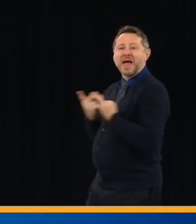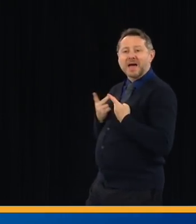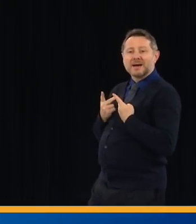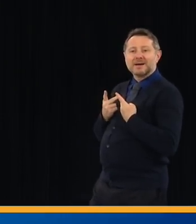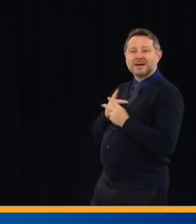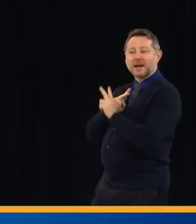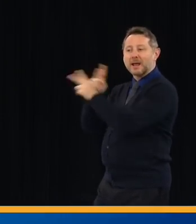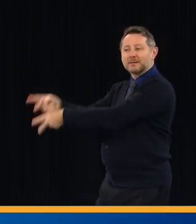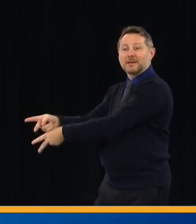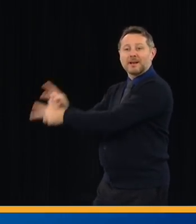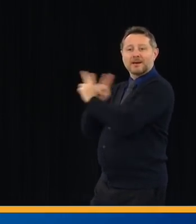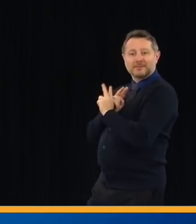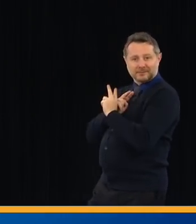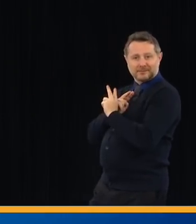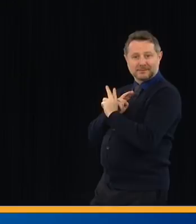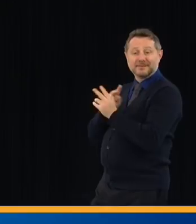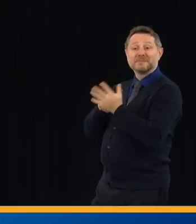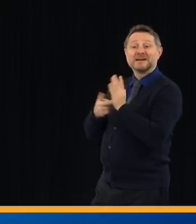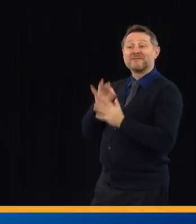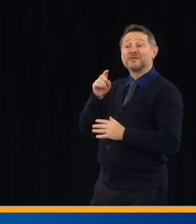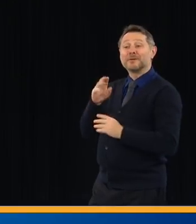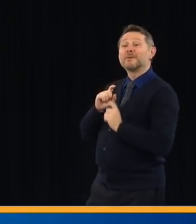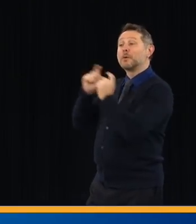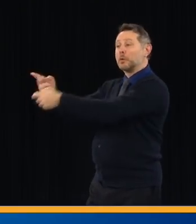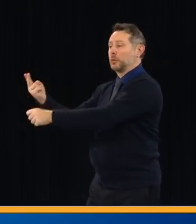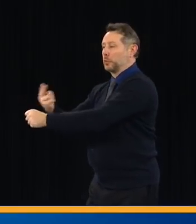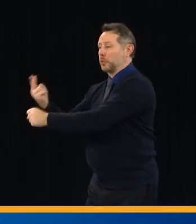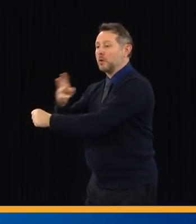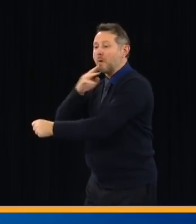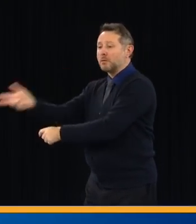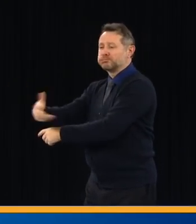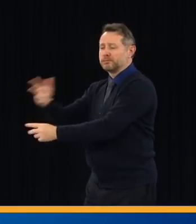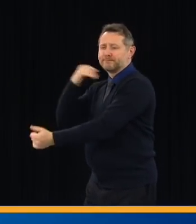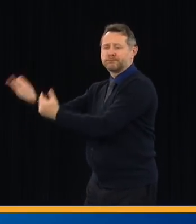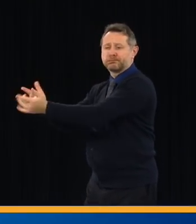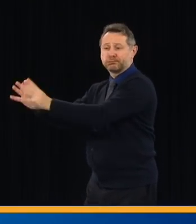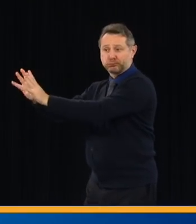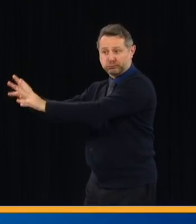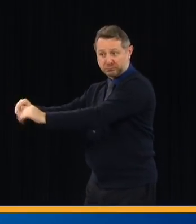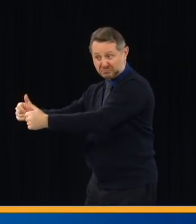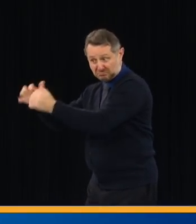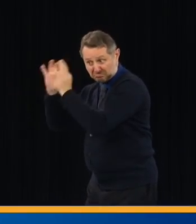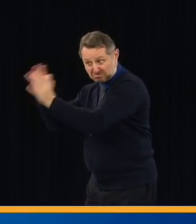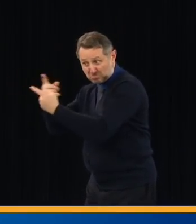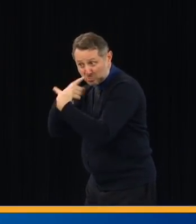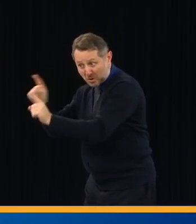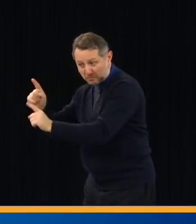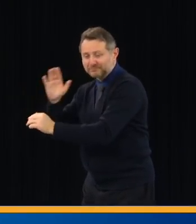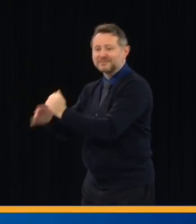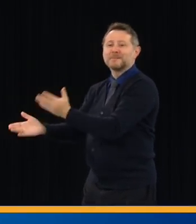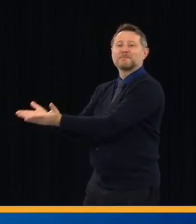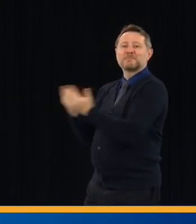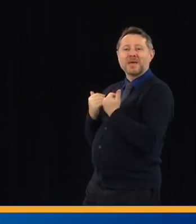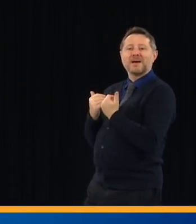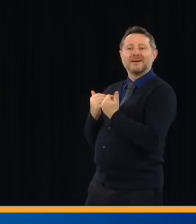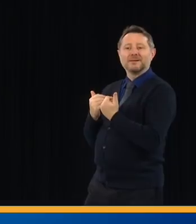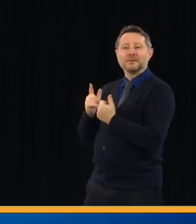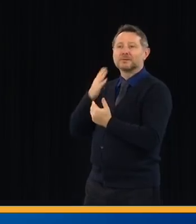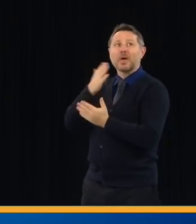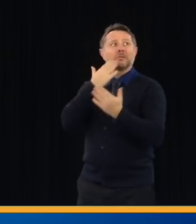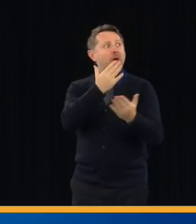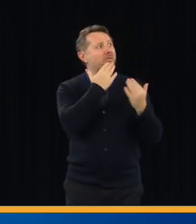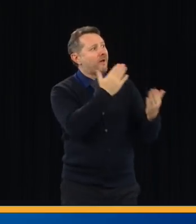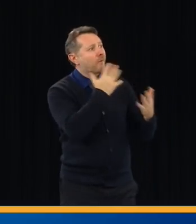all right, intact, without any damage to it, he gives it back to me and thanks me very much for the use of it.